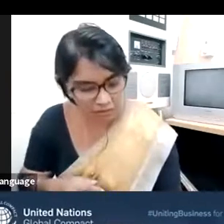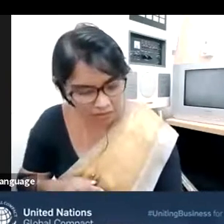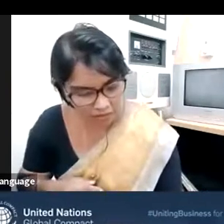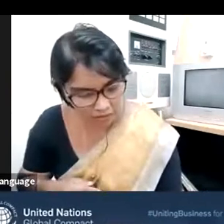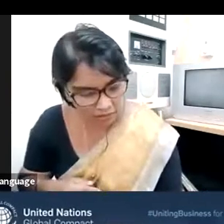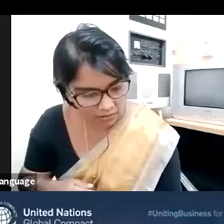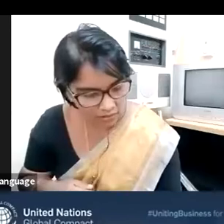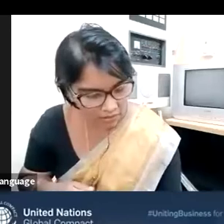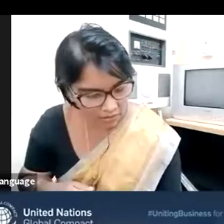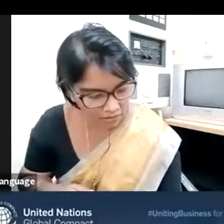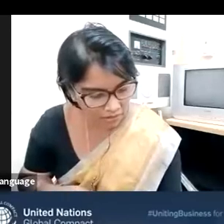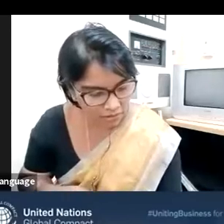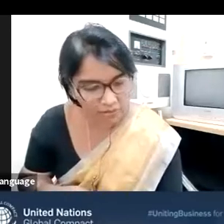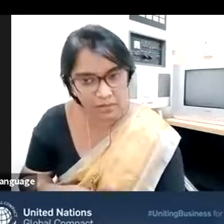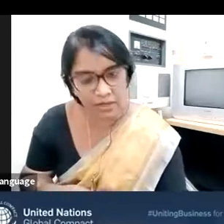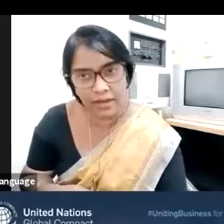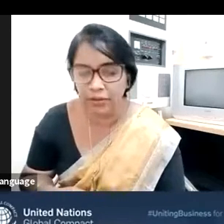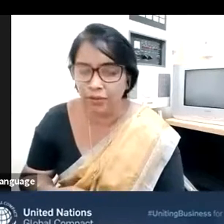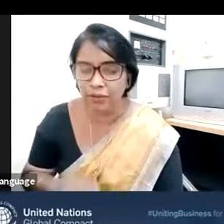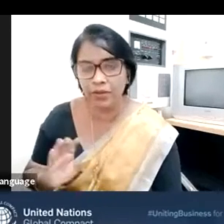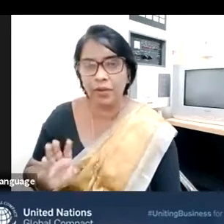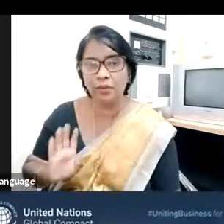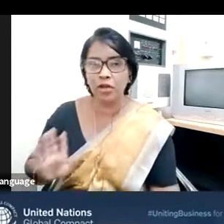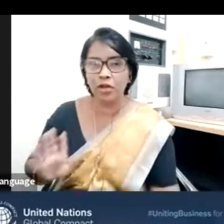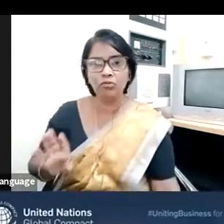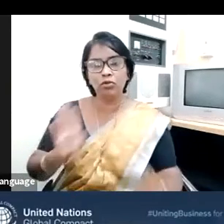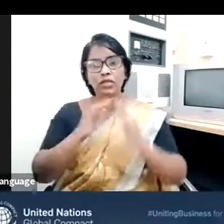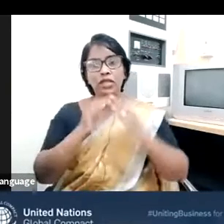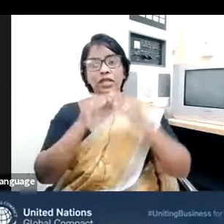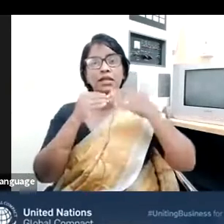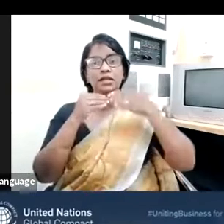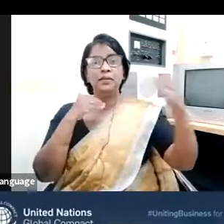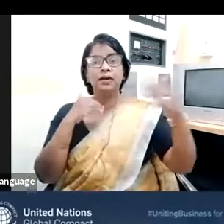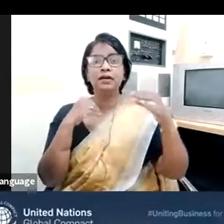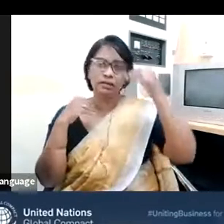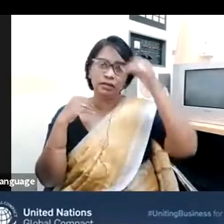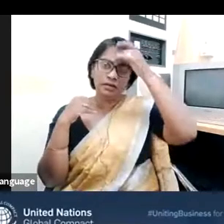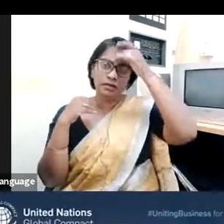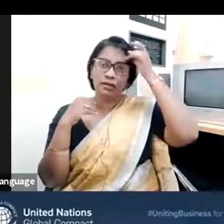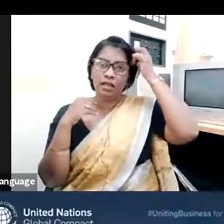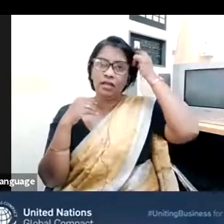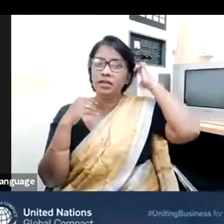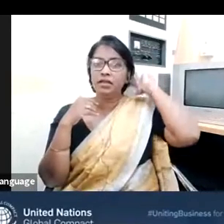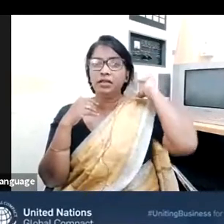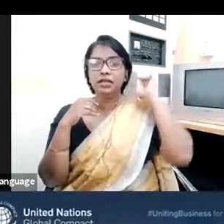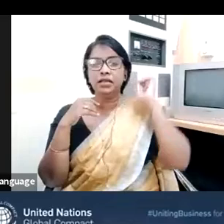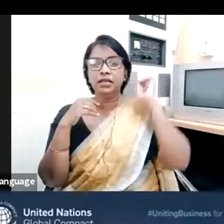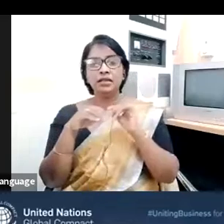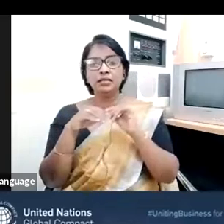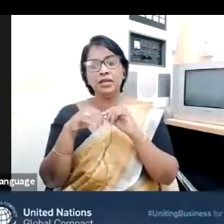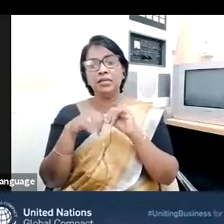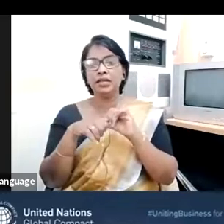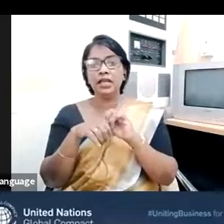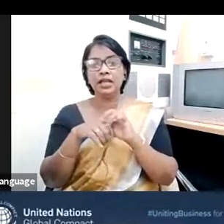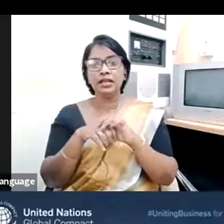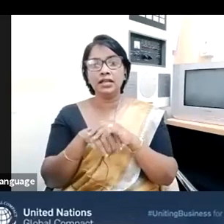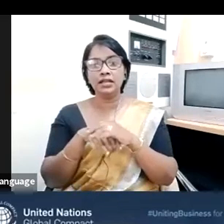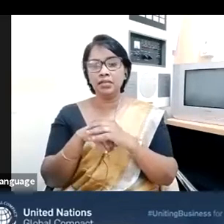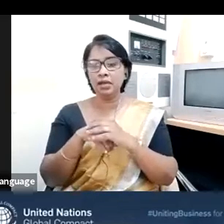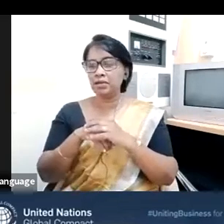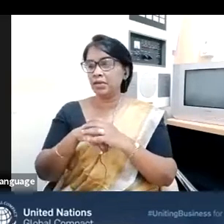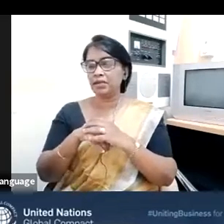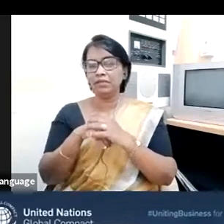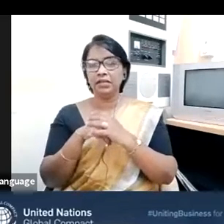China, even Germany, like Brazil, like Bangladesh, Poland,